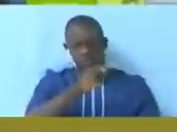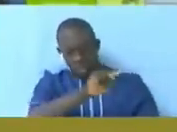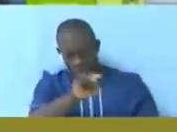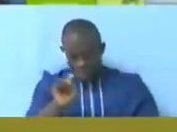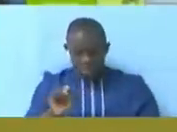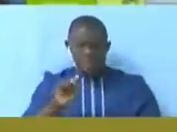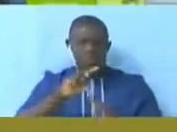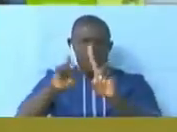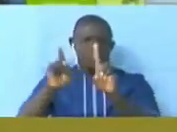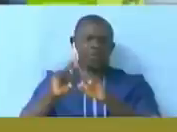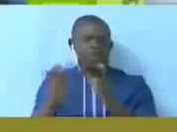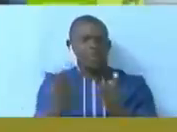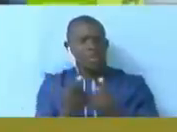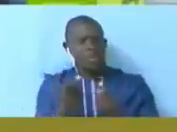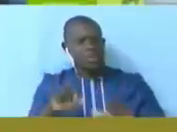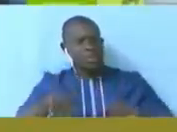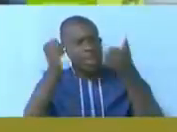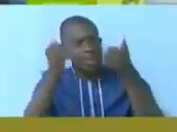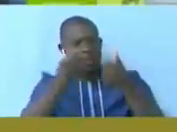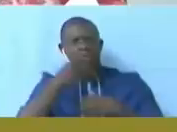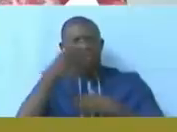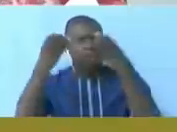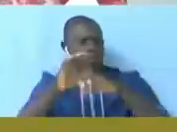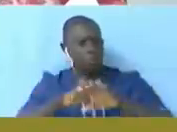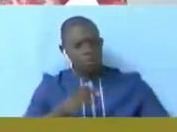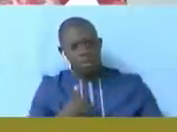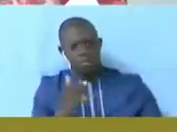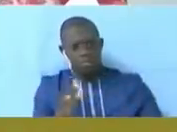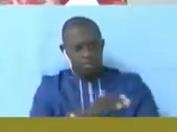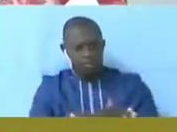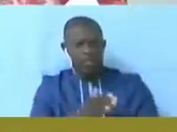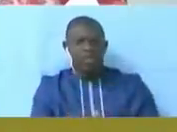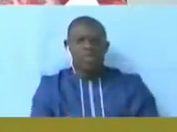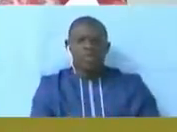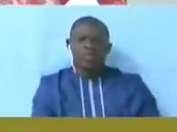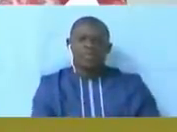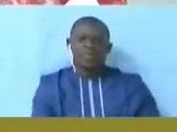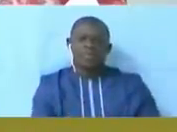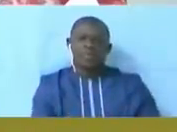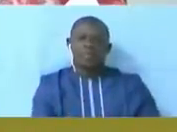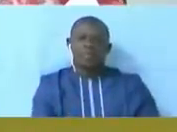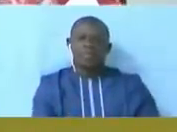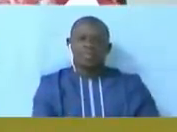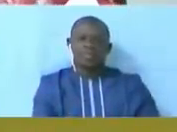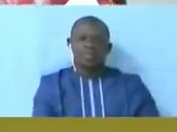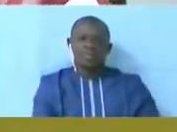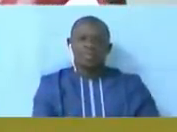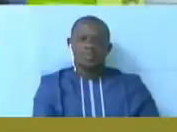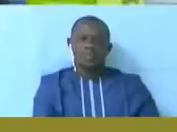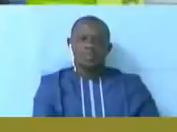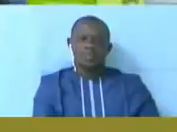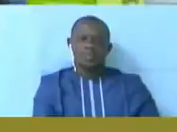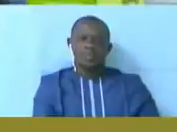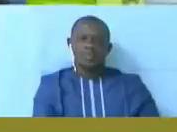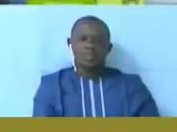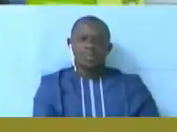that?" Tumola ayadamu to kawuri santo fuetele mansati. Fuetelo nyindi, fuetelo wotibang, fuetelo